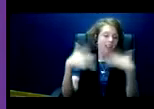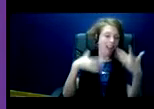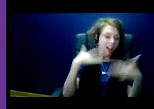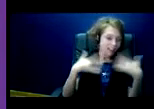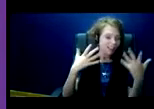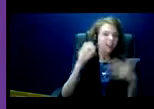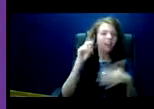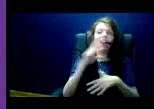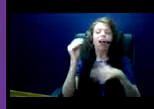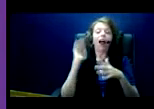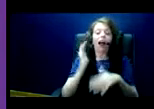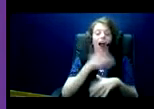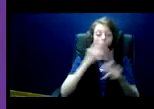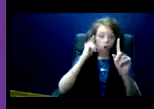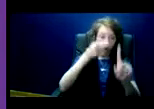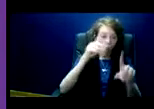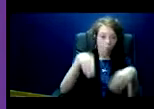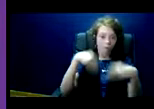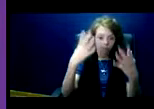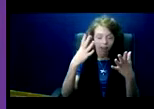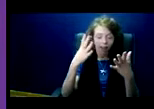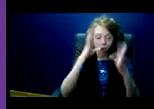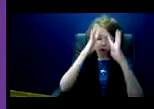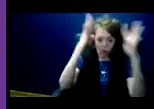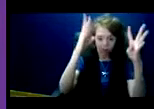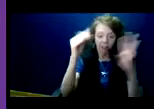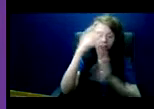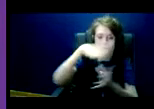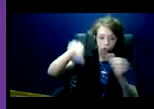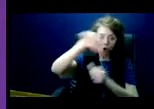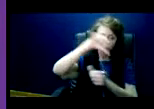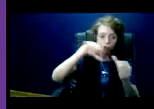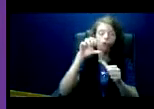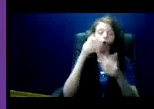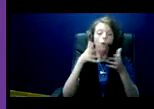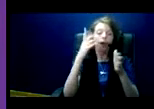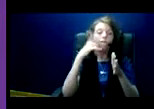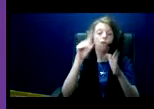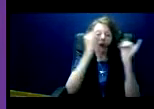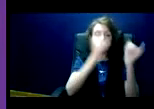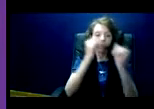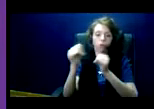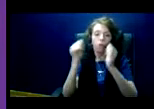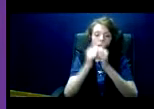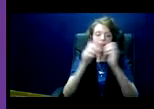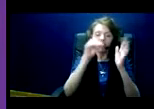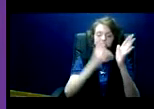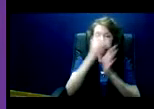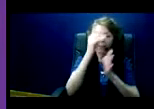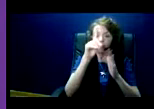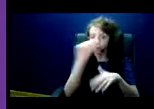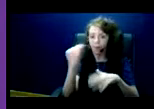And our mission is to provide a creative and social outlet through theater arts for individuals with developmental disabilities.